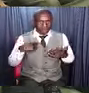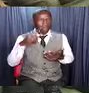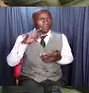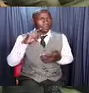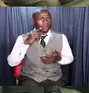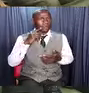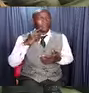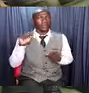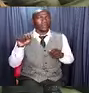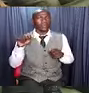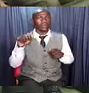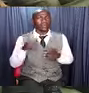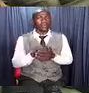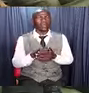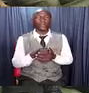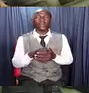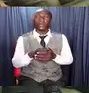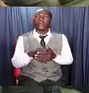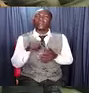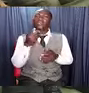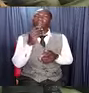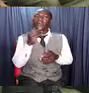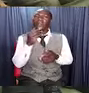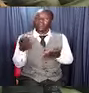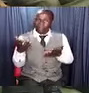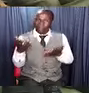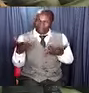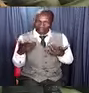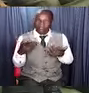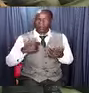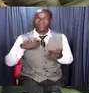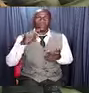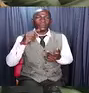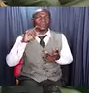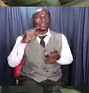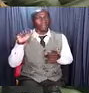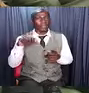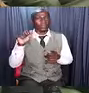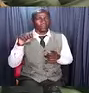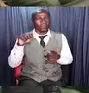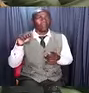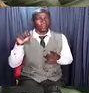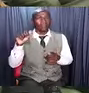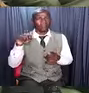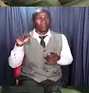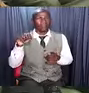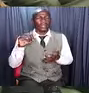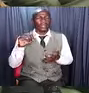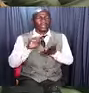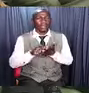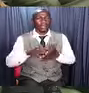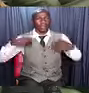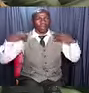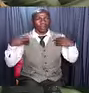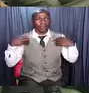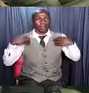if you bring for me, yes. Si utaleta. Are you not going to bring it? Ndio. Yes. Sasa ile furaha ya mwana.